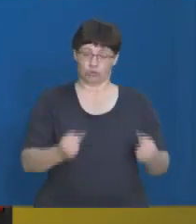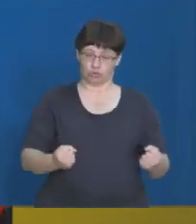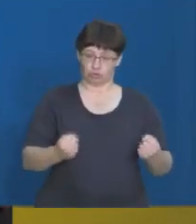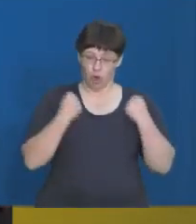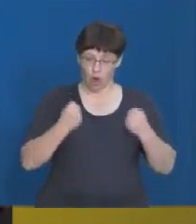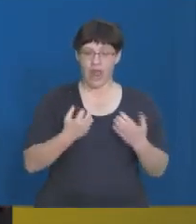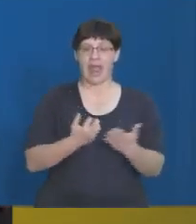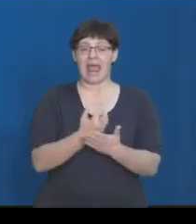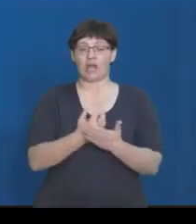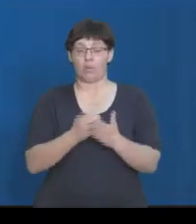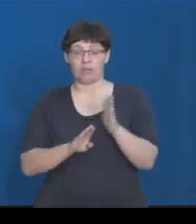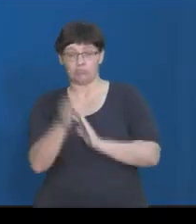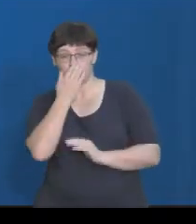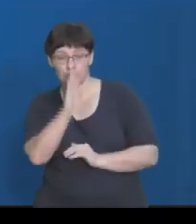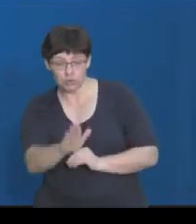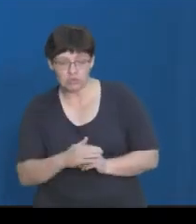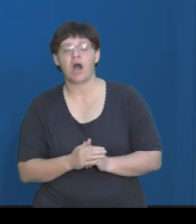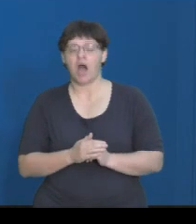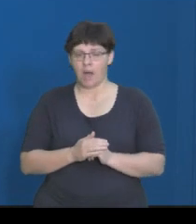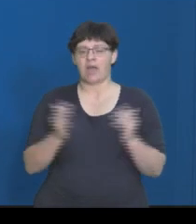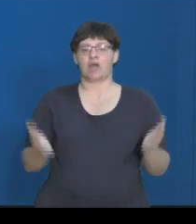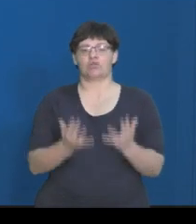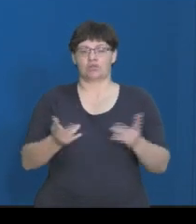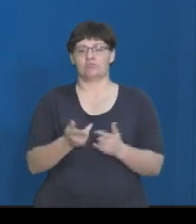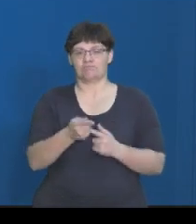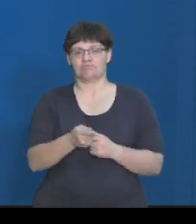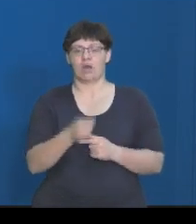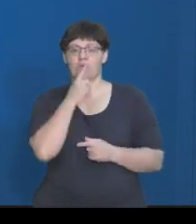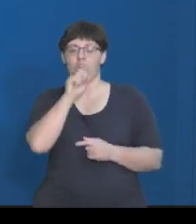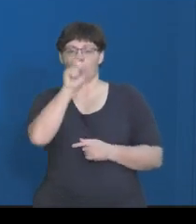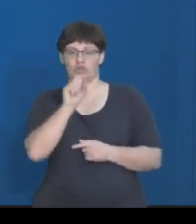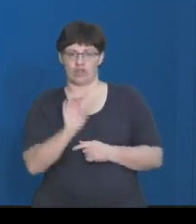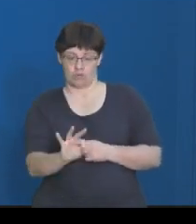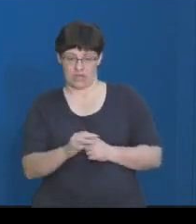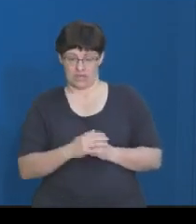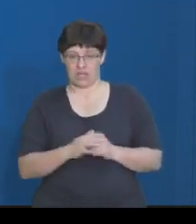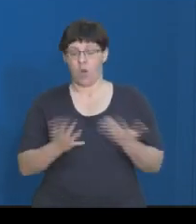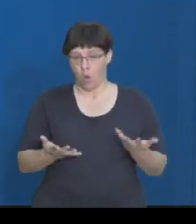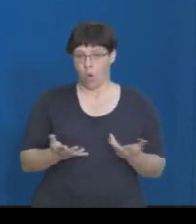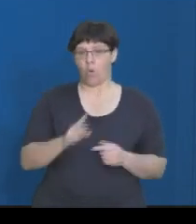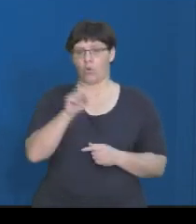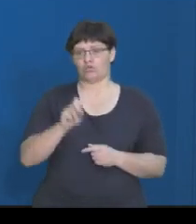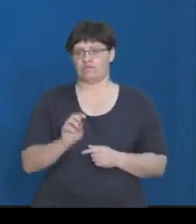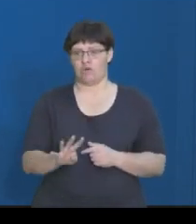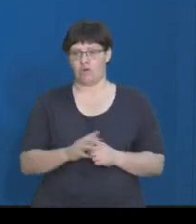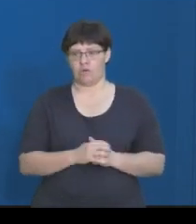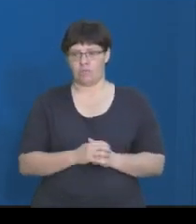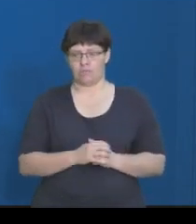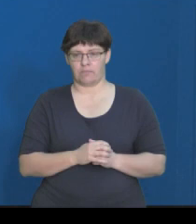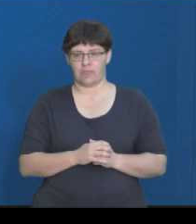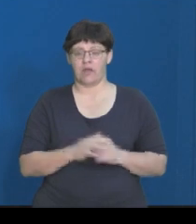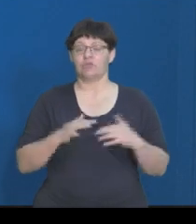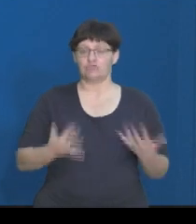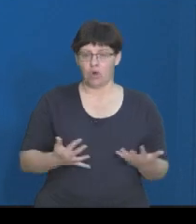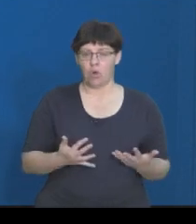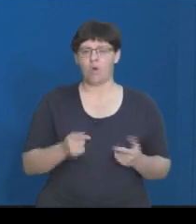in your economic pursuits, then I would encourage you guys to choose question 3 and also question 4. However, it's